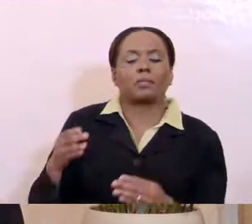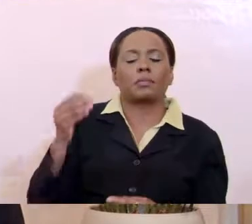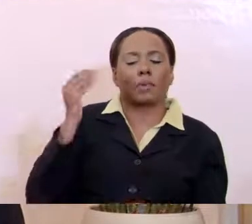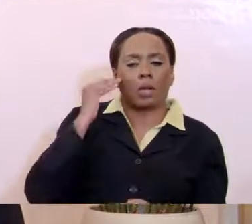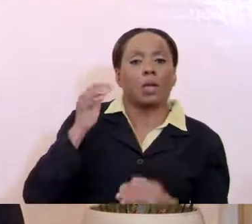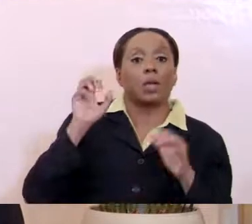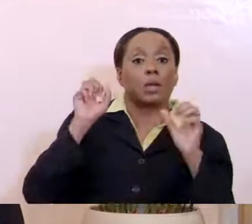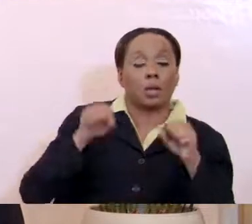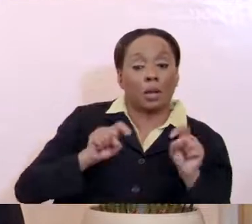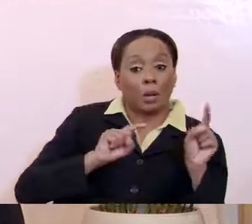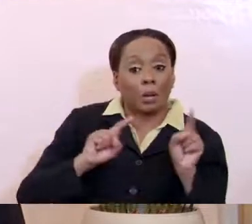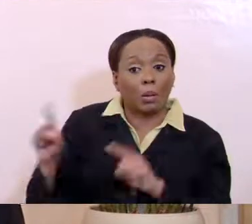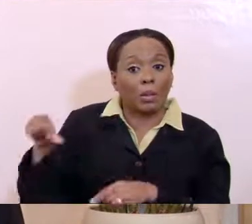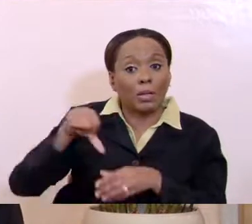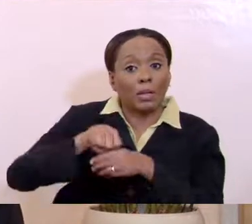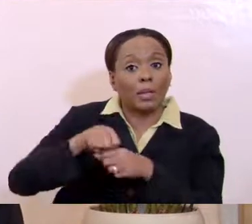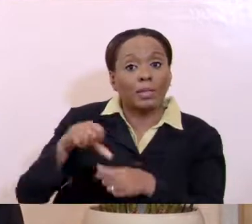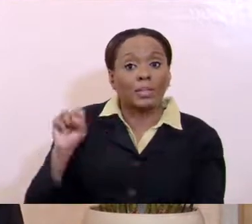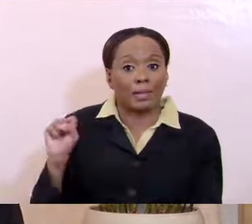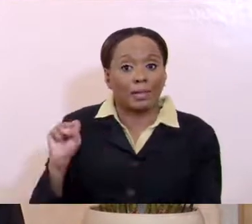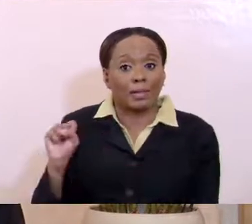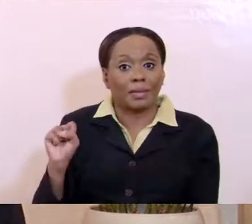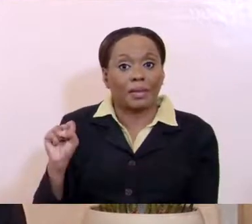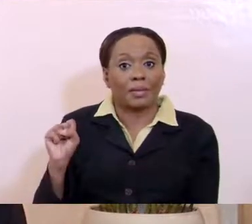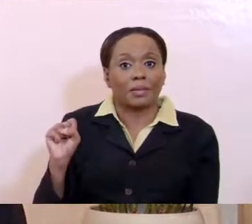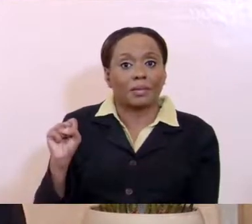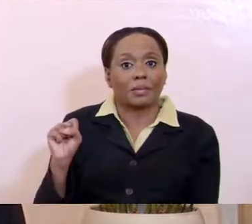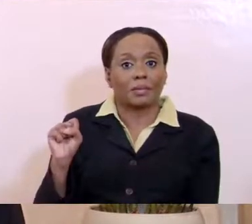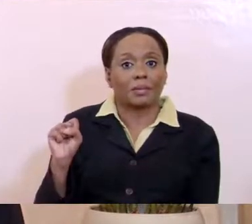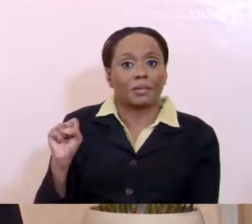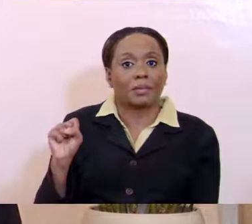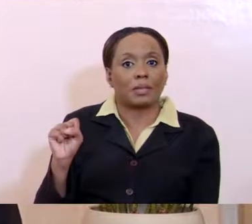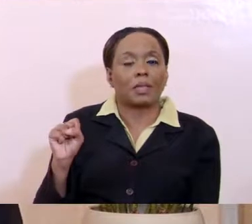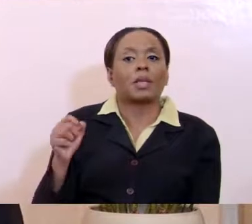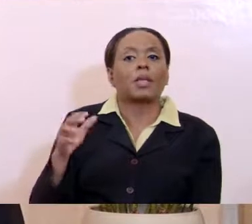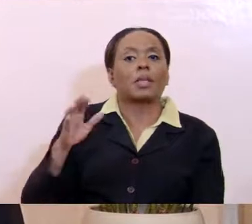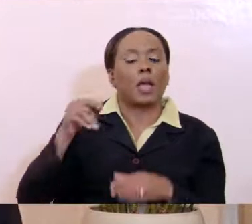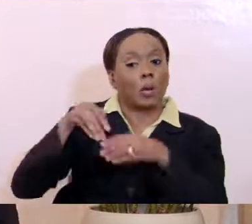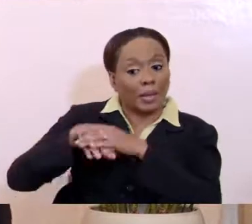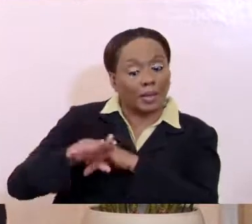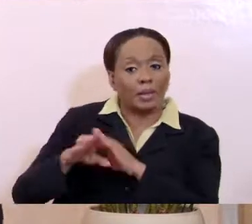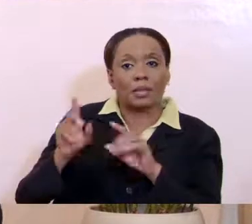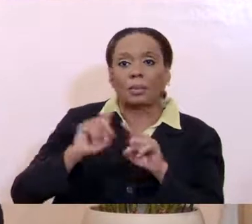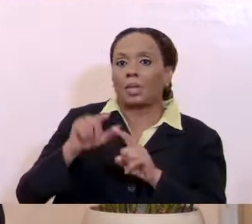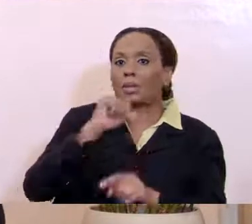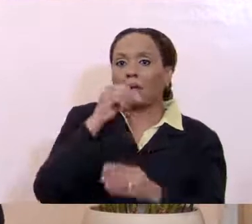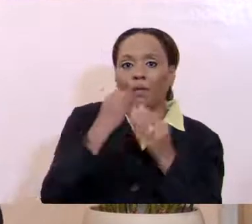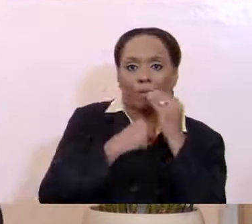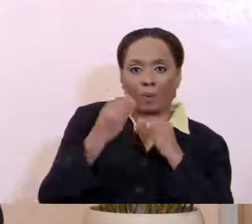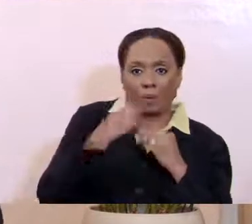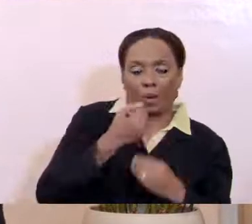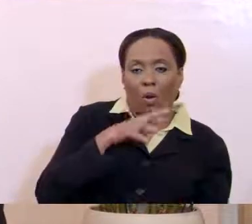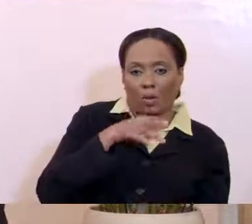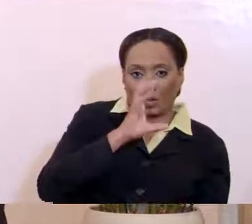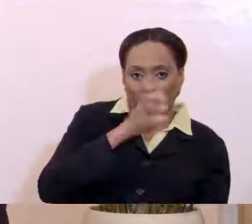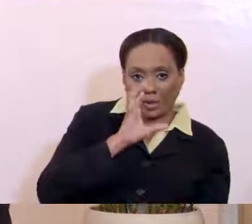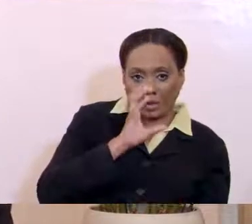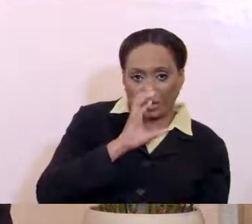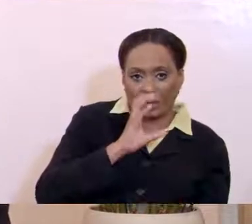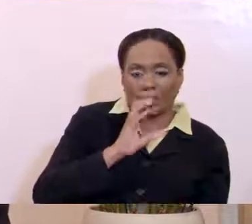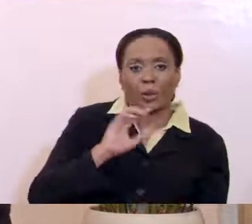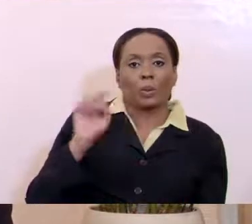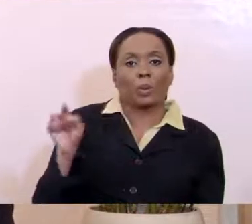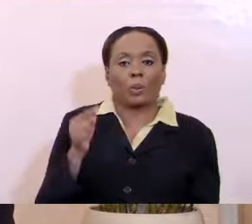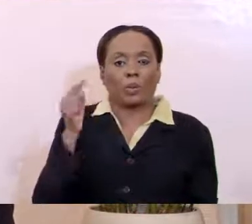station, those gas stations are not allowed to sell any food or beverage items. They can only sell you things that are